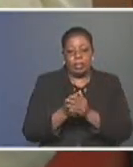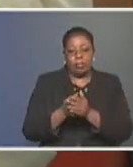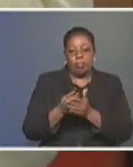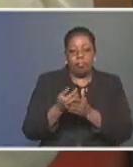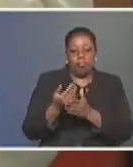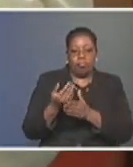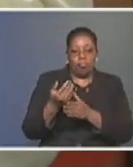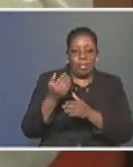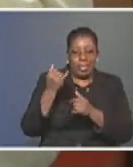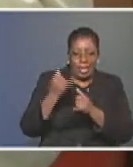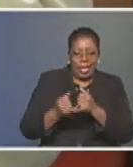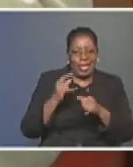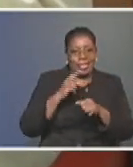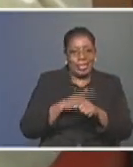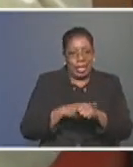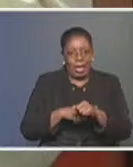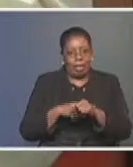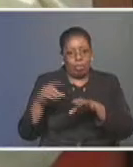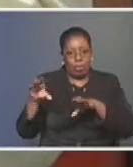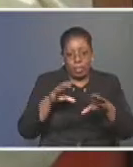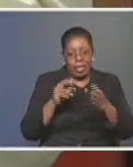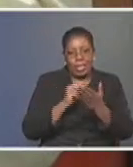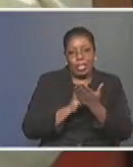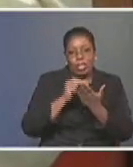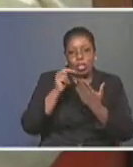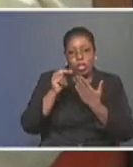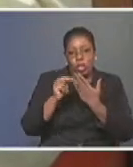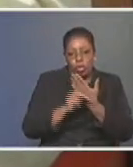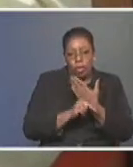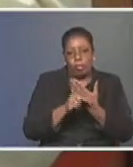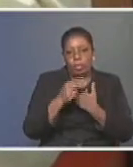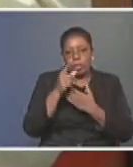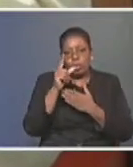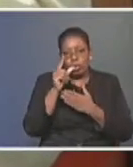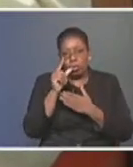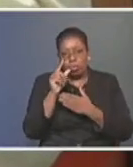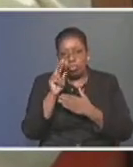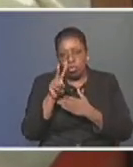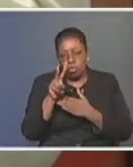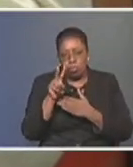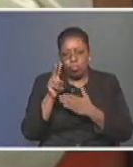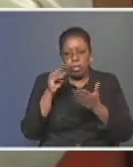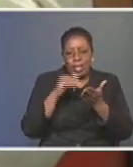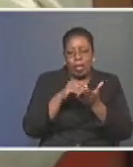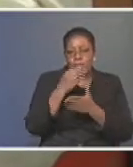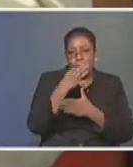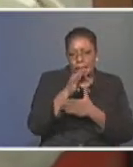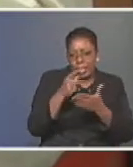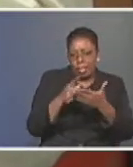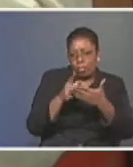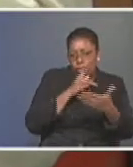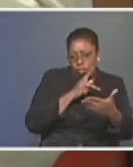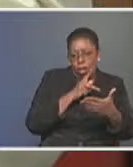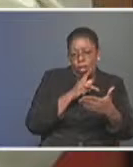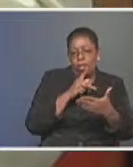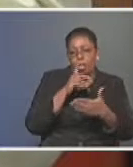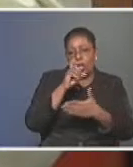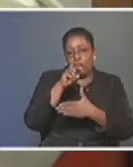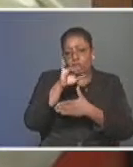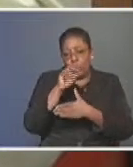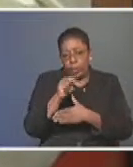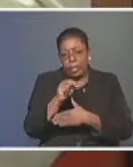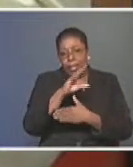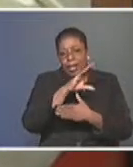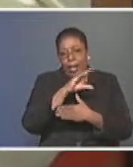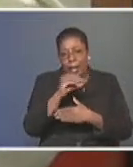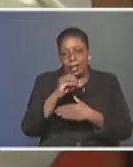time a labor force survey was conducted was in November of 2019. That was pre-Dorian and pre-COVID-19. And so we don't want to use